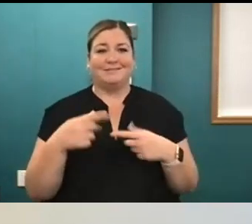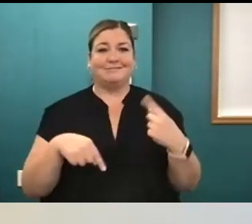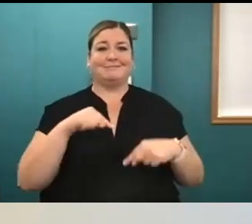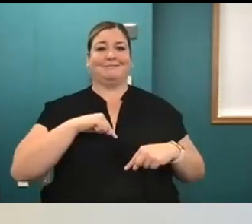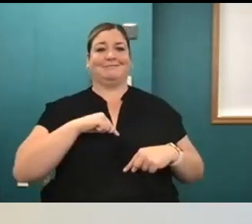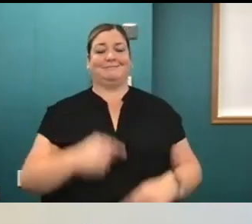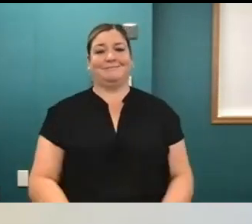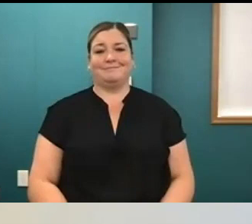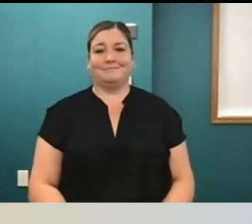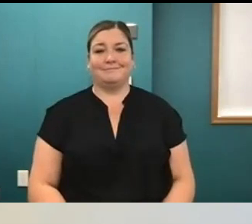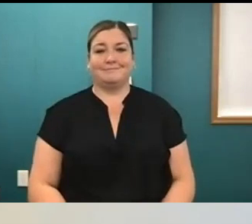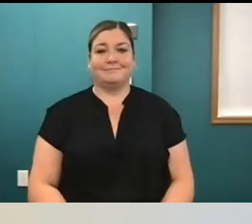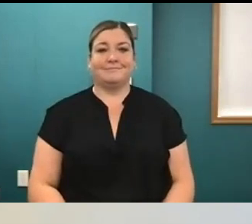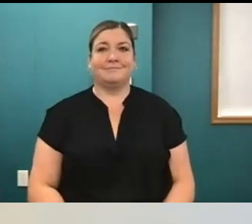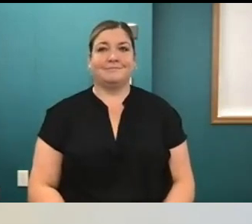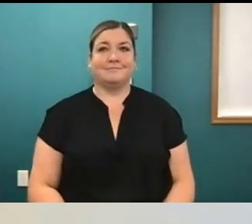Hold on.